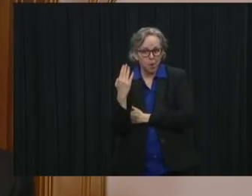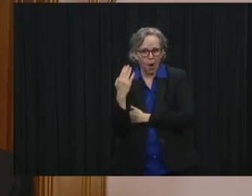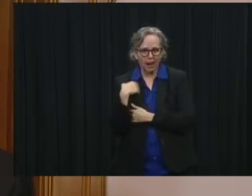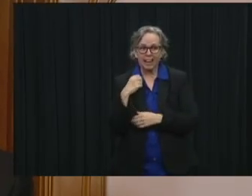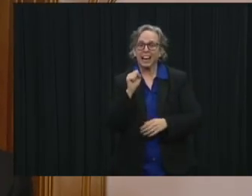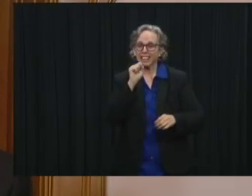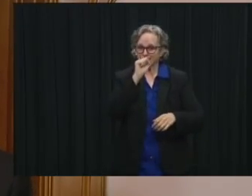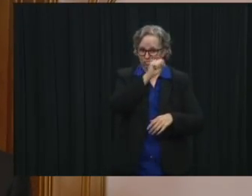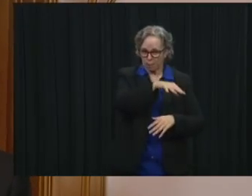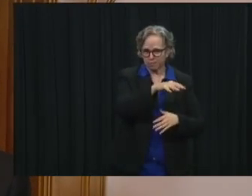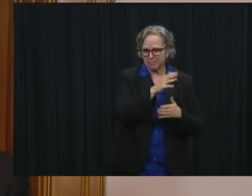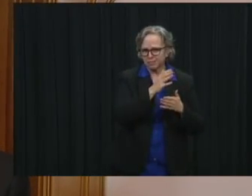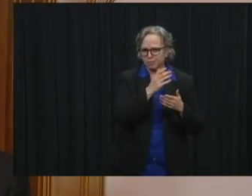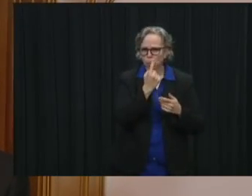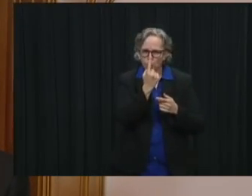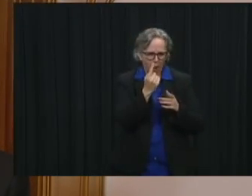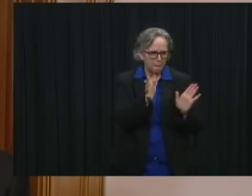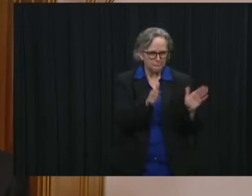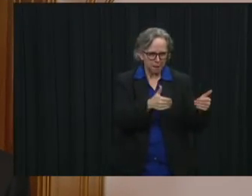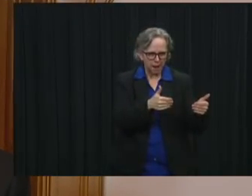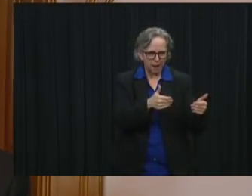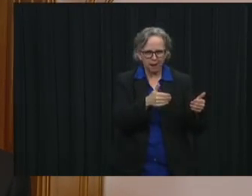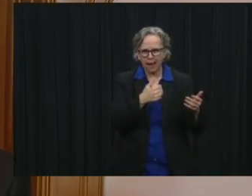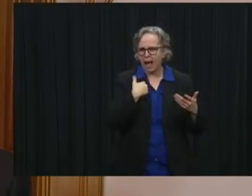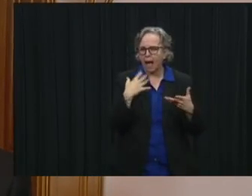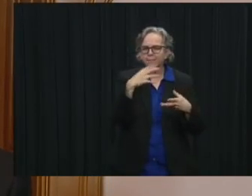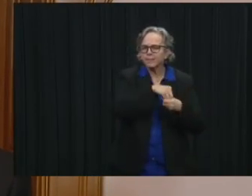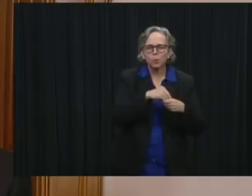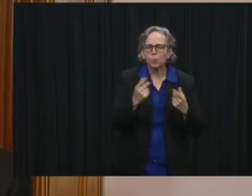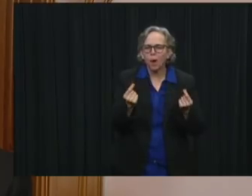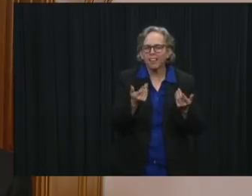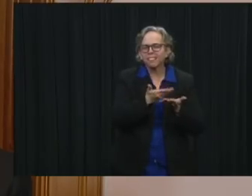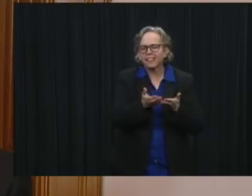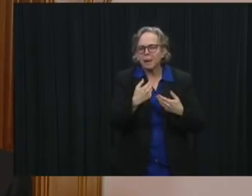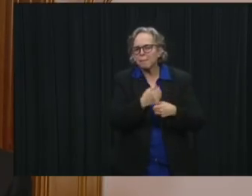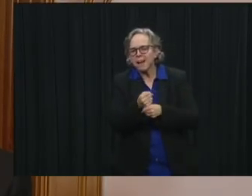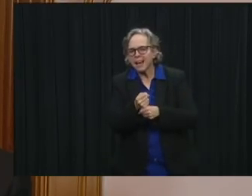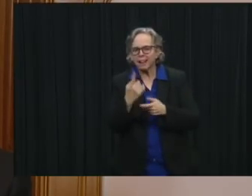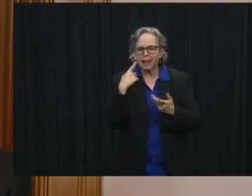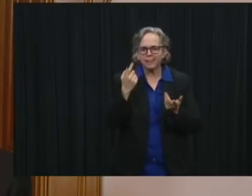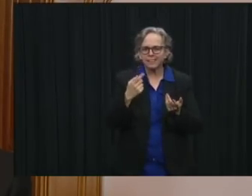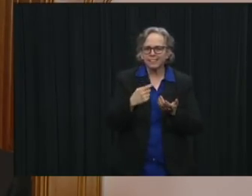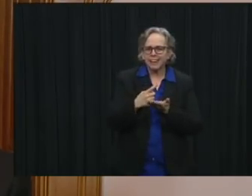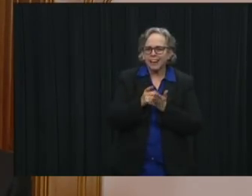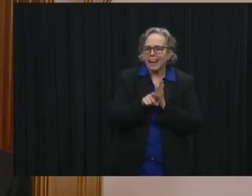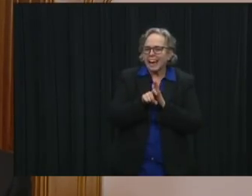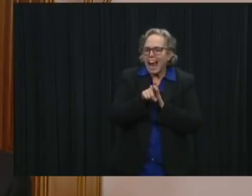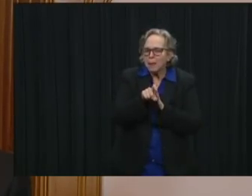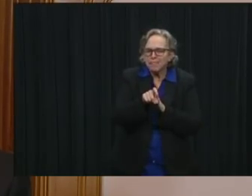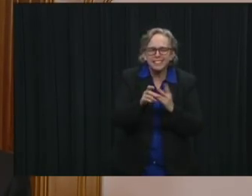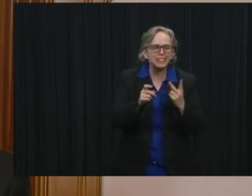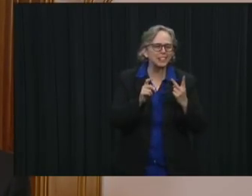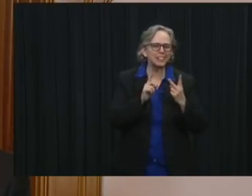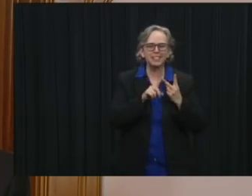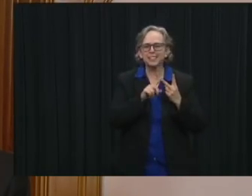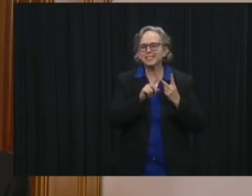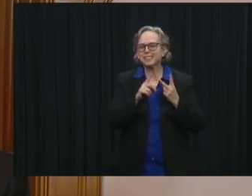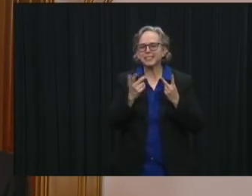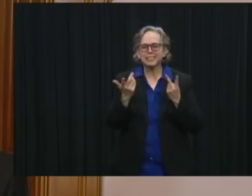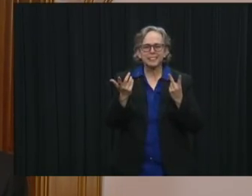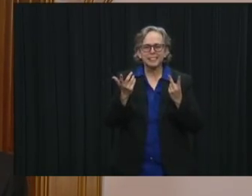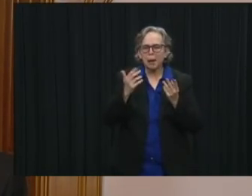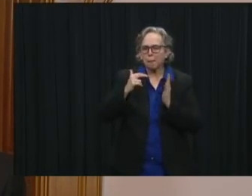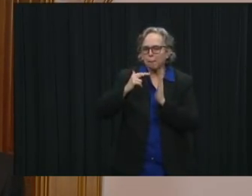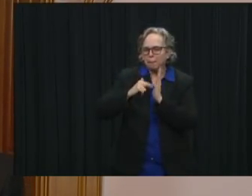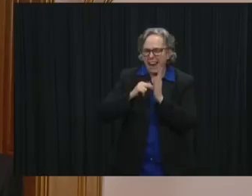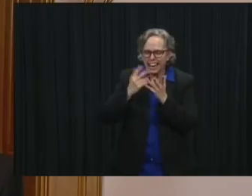a package that had things to make caterpillars, some finger paint, that they can make handprints,